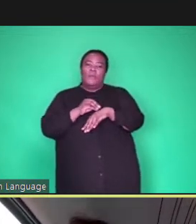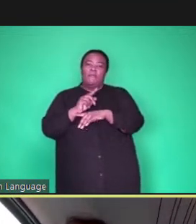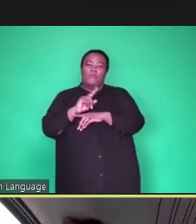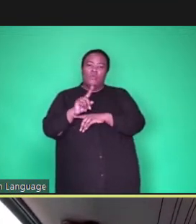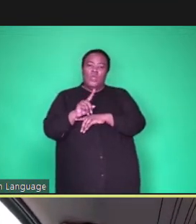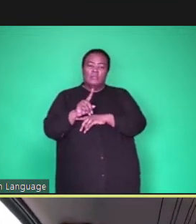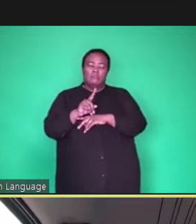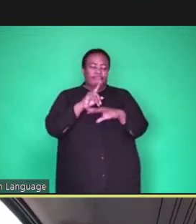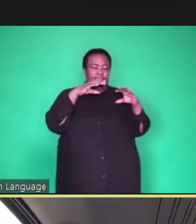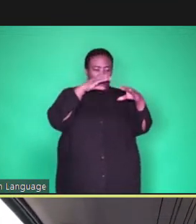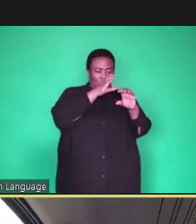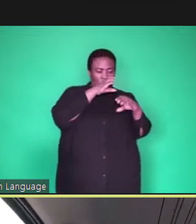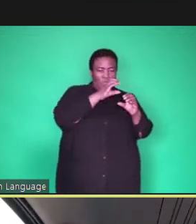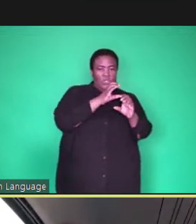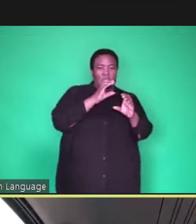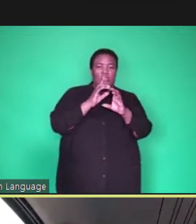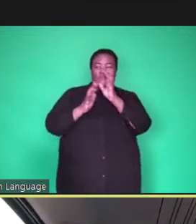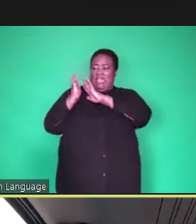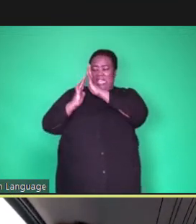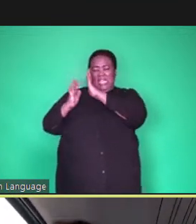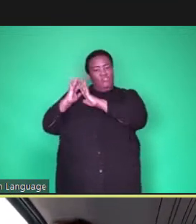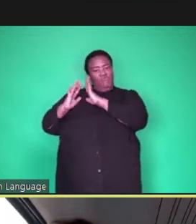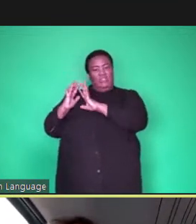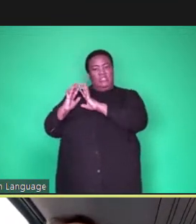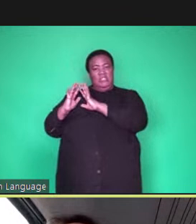context, historical context that